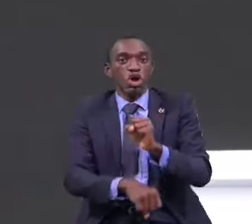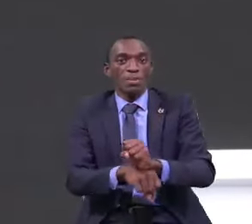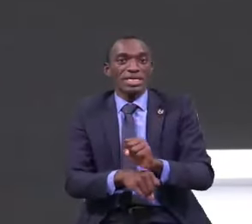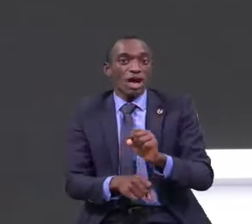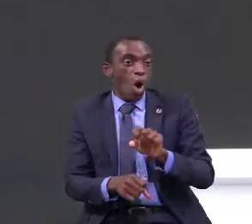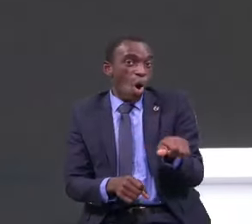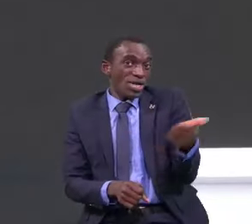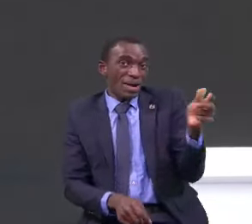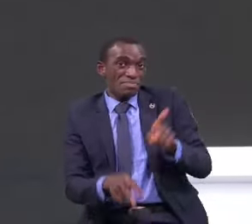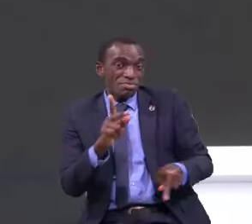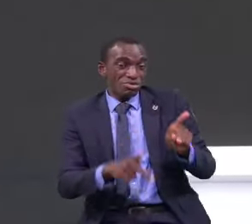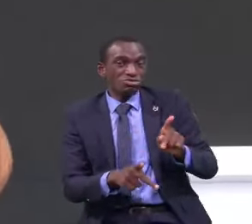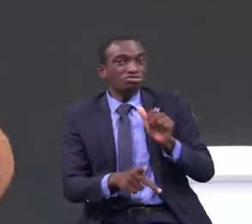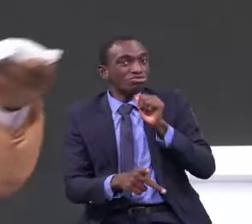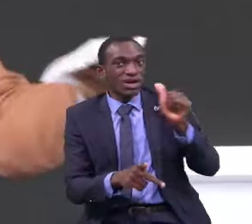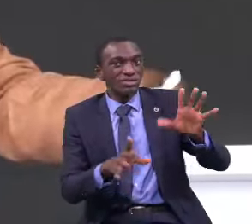to you.